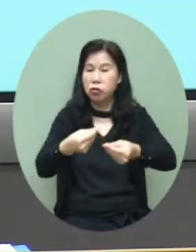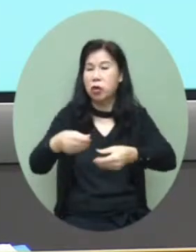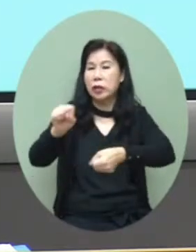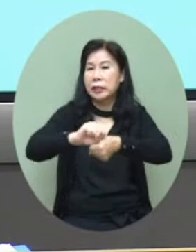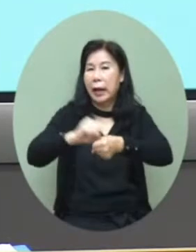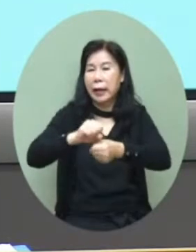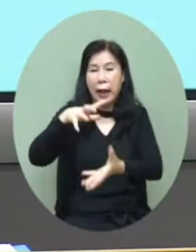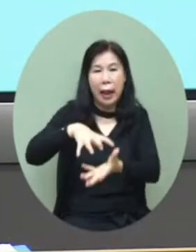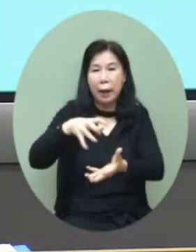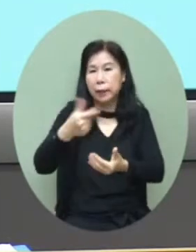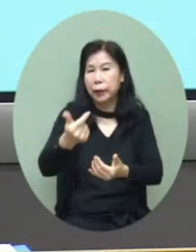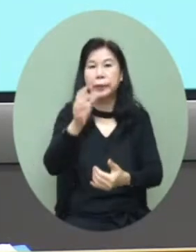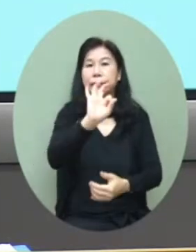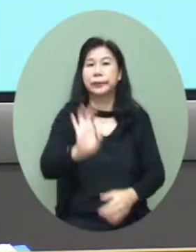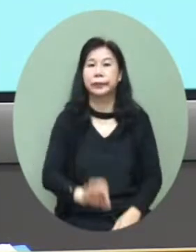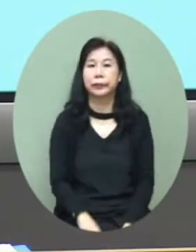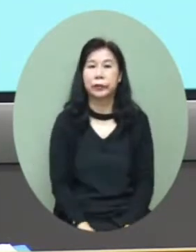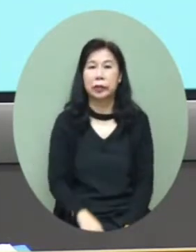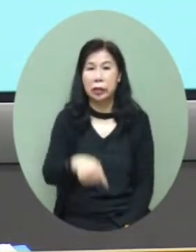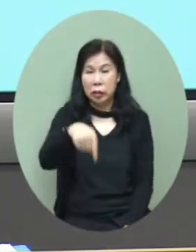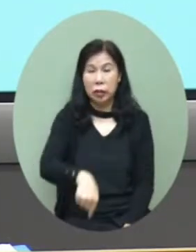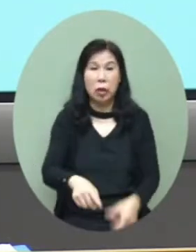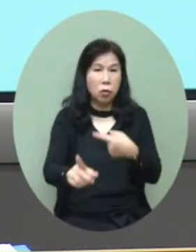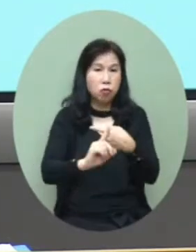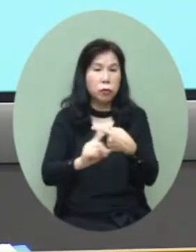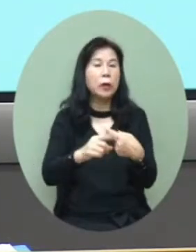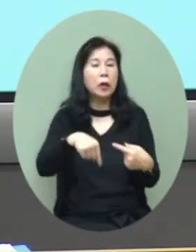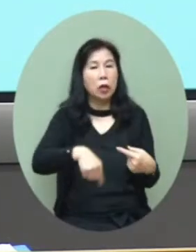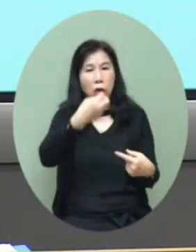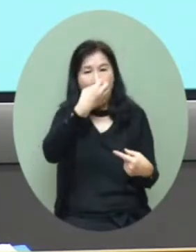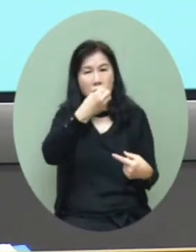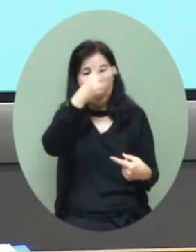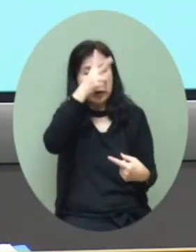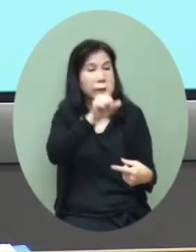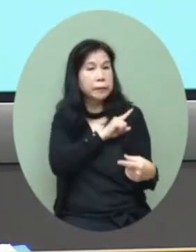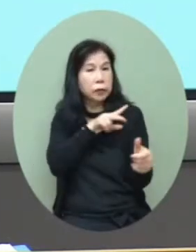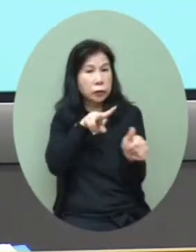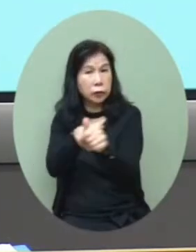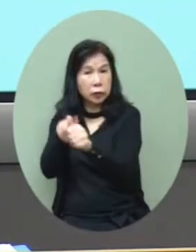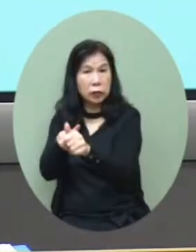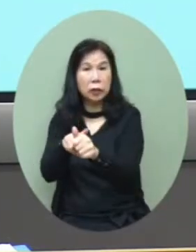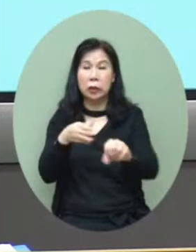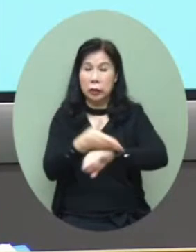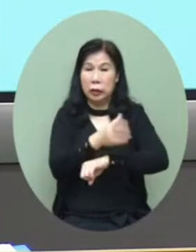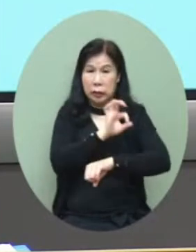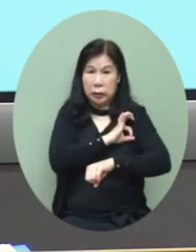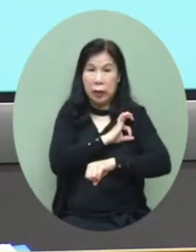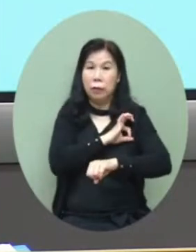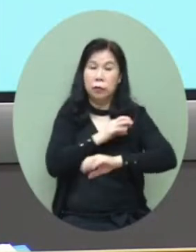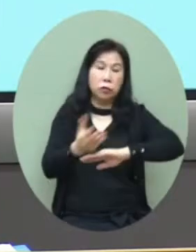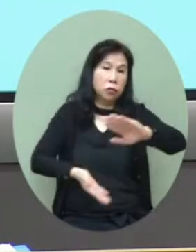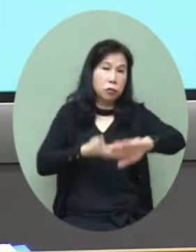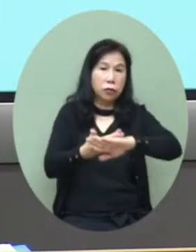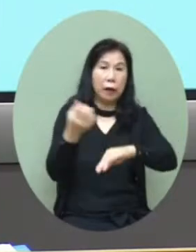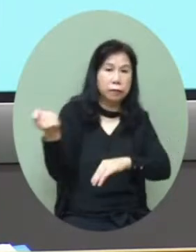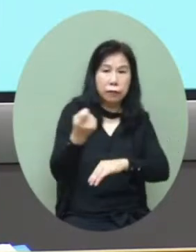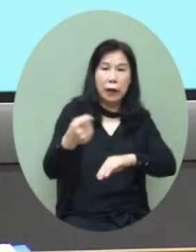the 3+4 arrangements risk is not higher than what we already have in